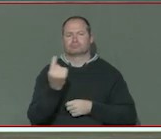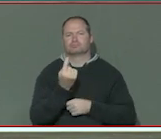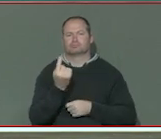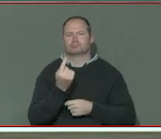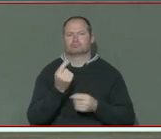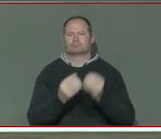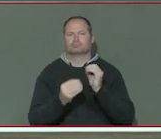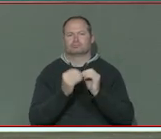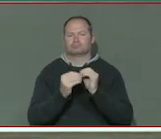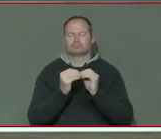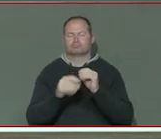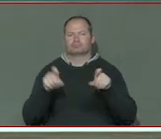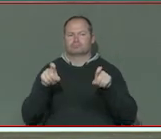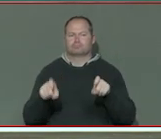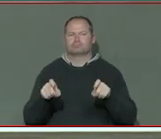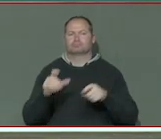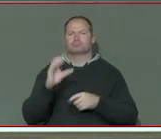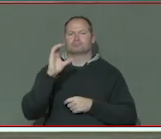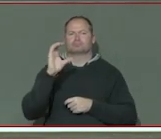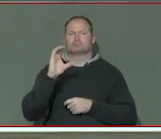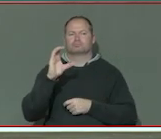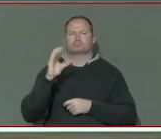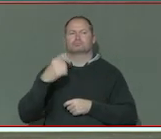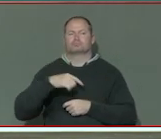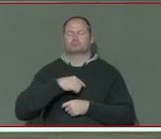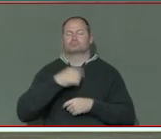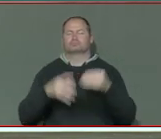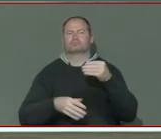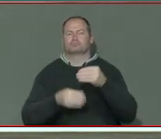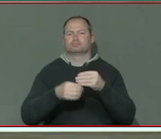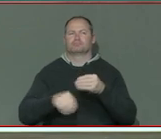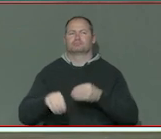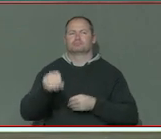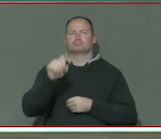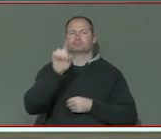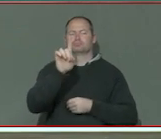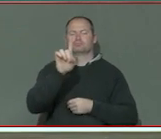So Collins, we have to add 1,230,